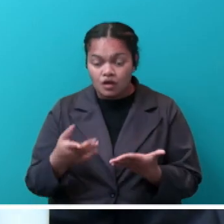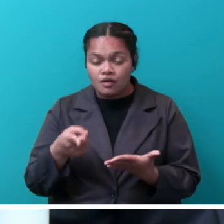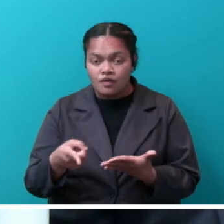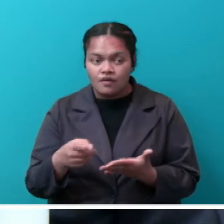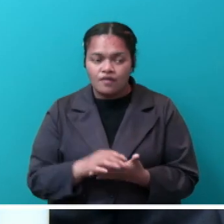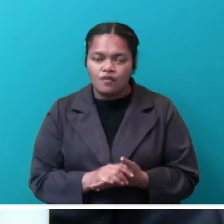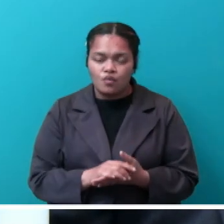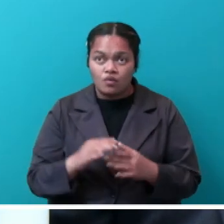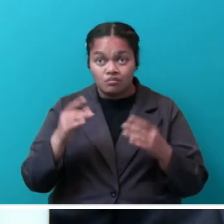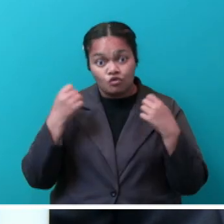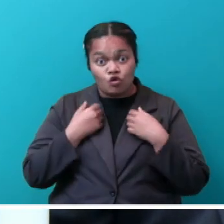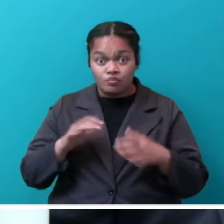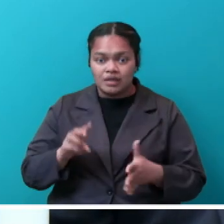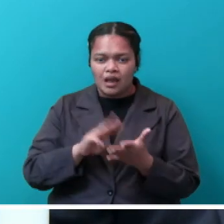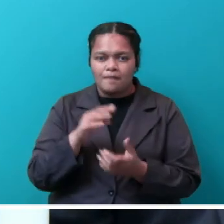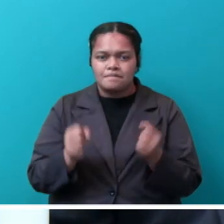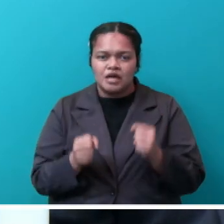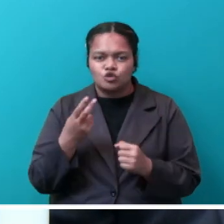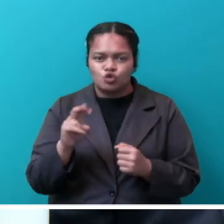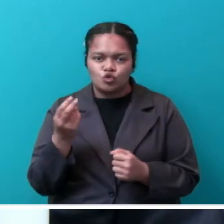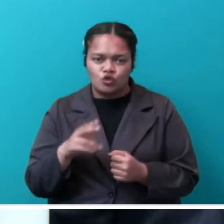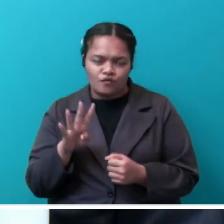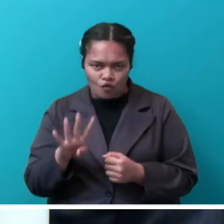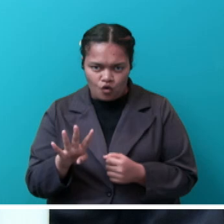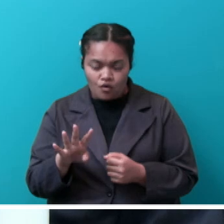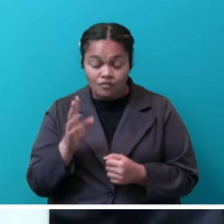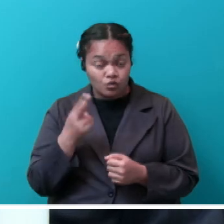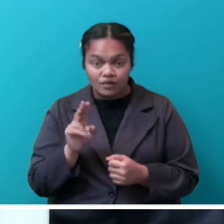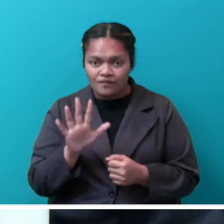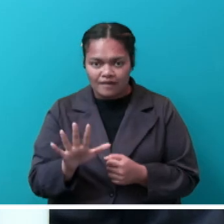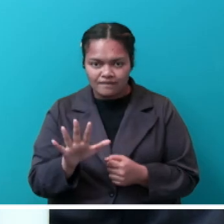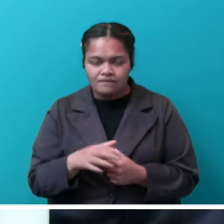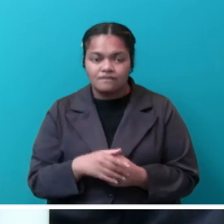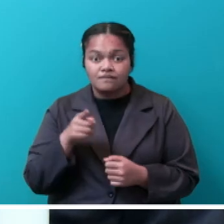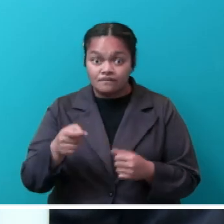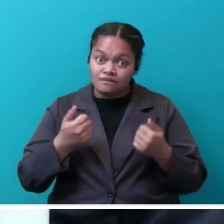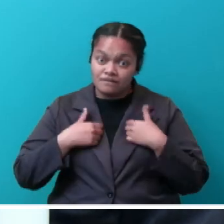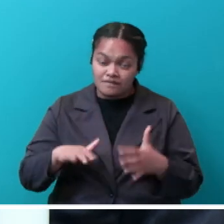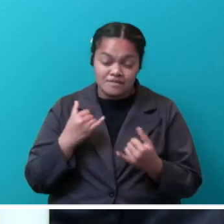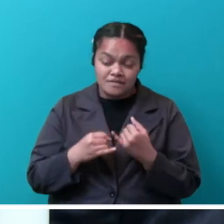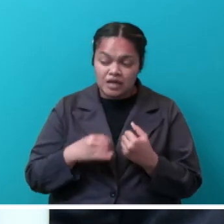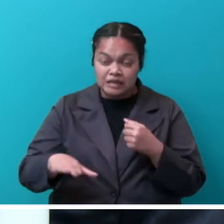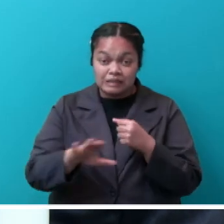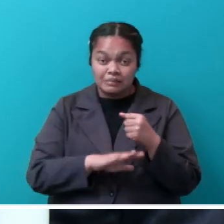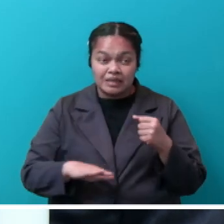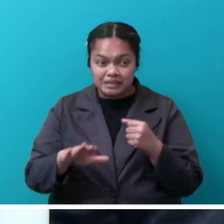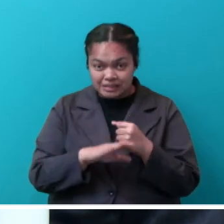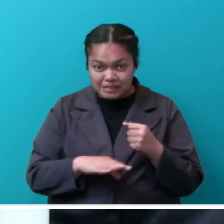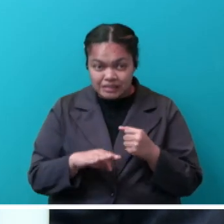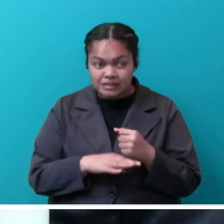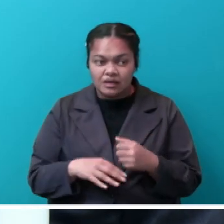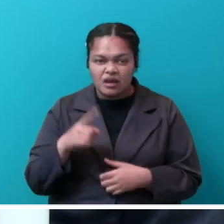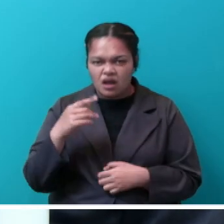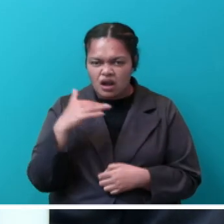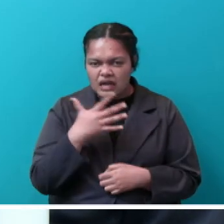March 2025. And this facility will provide very basic amenities, including 150